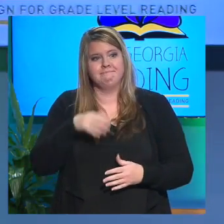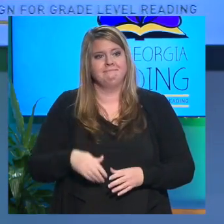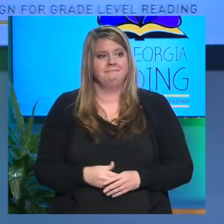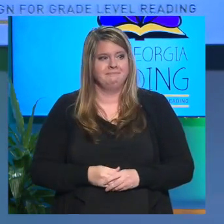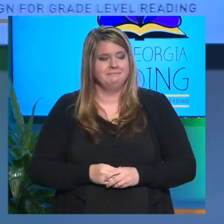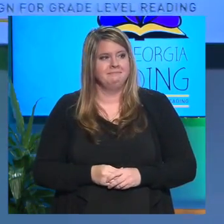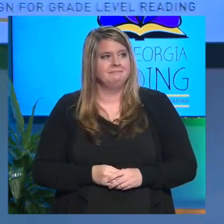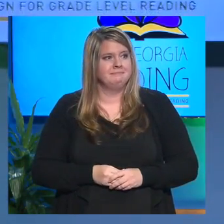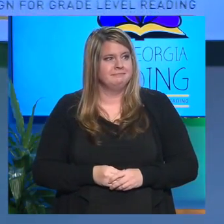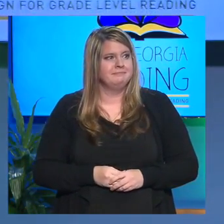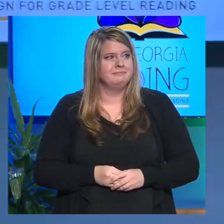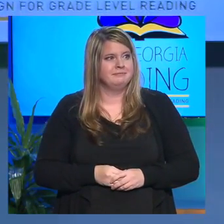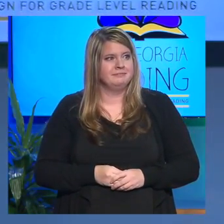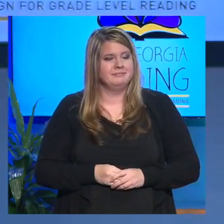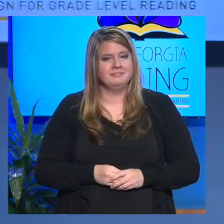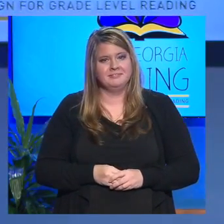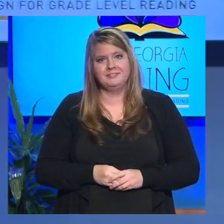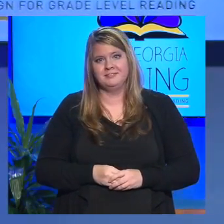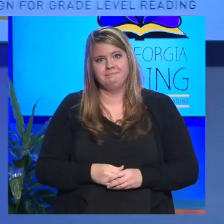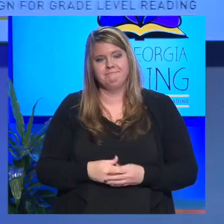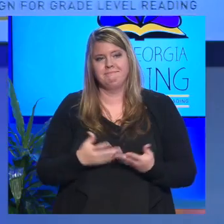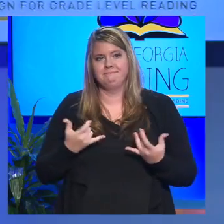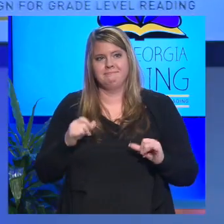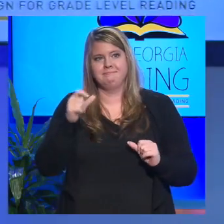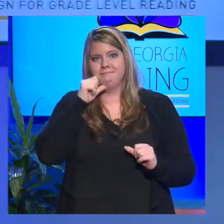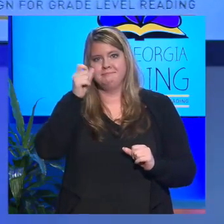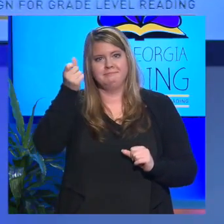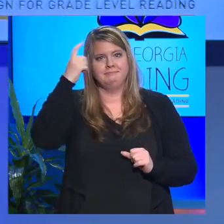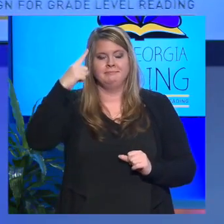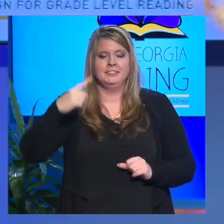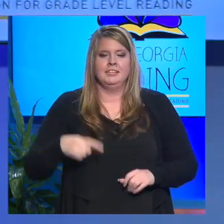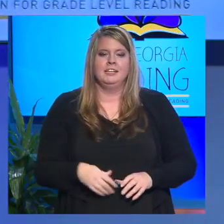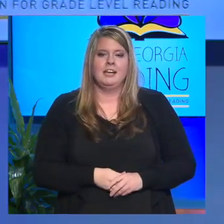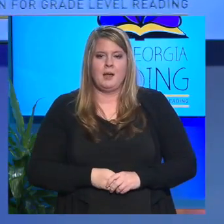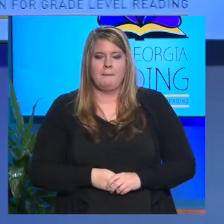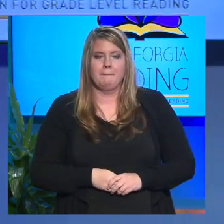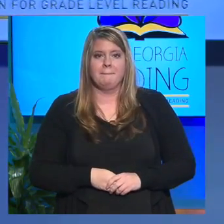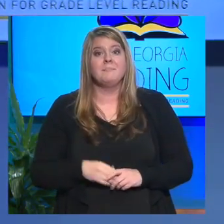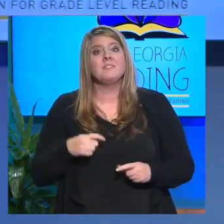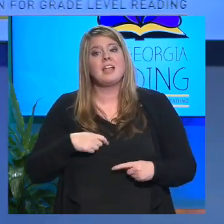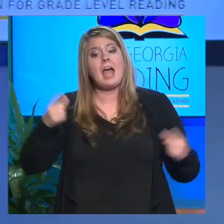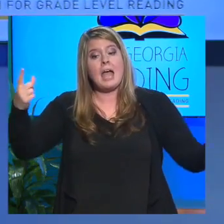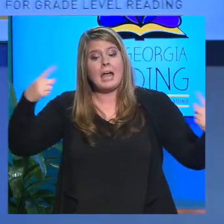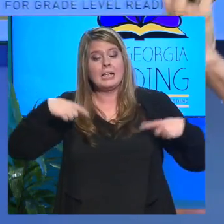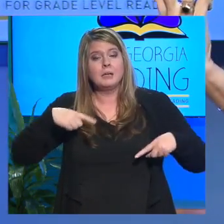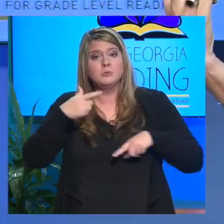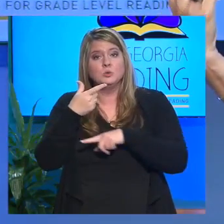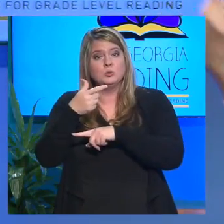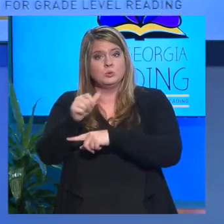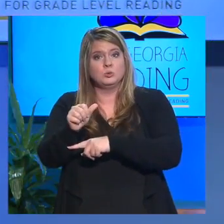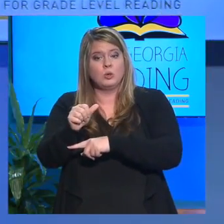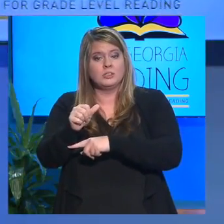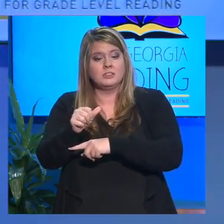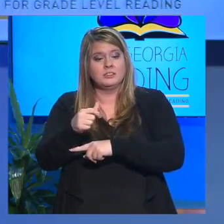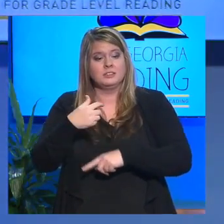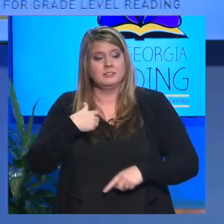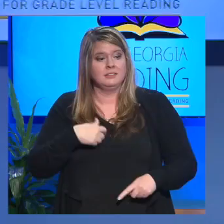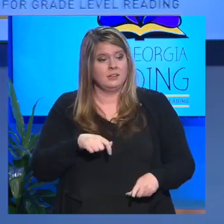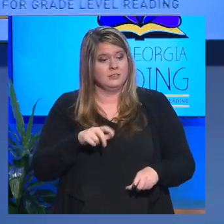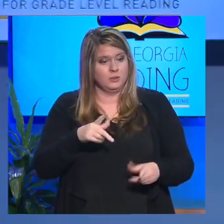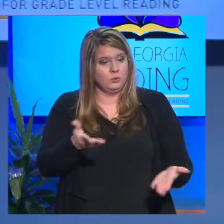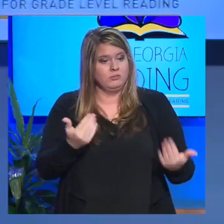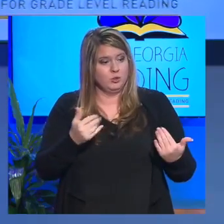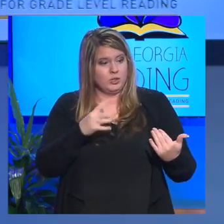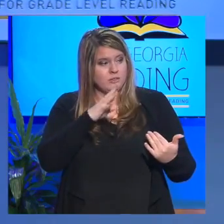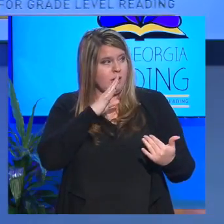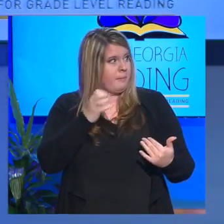And let me tell you, school was lots of fun. I came to Georgia when I was... You can talk